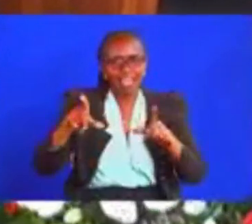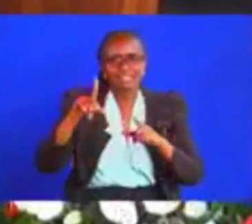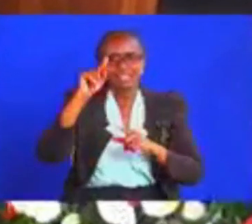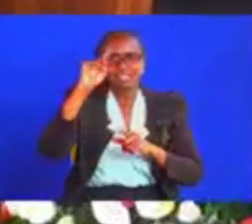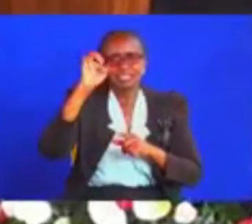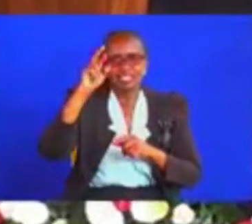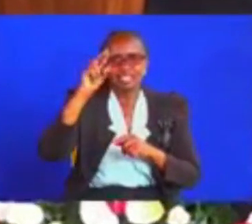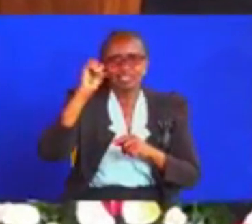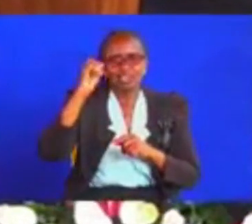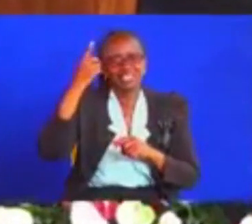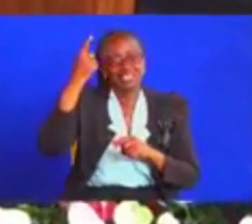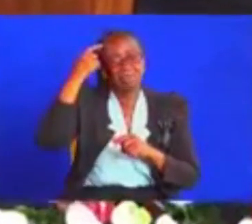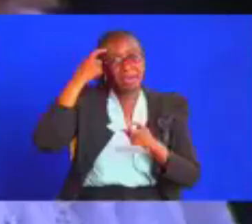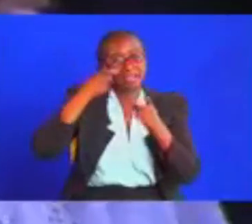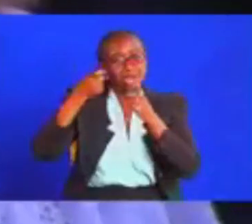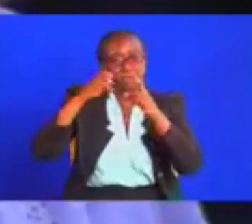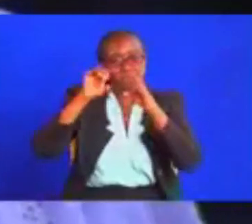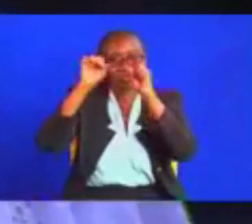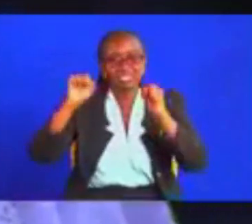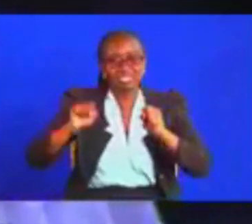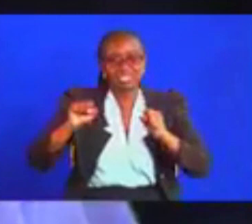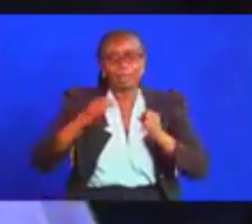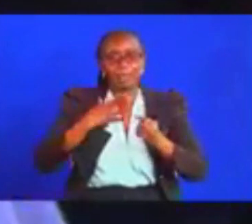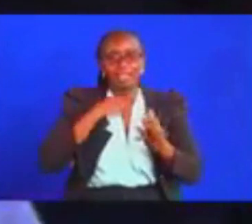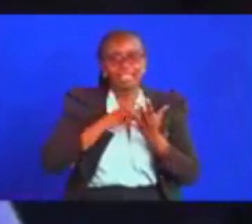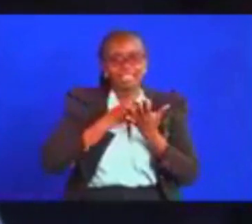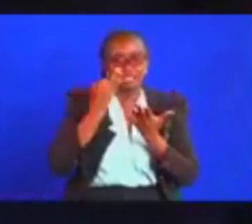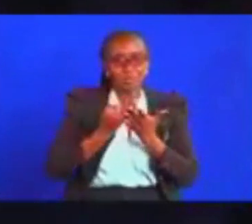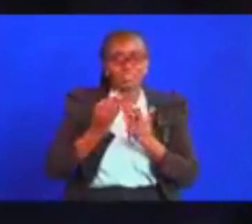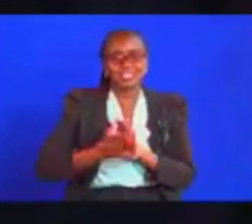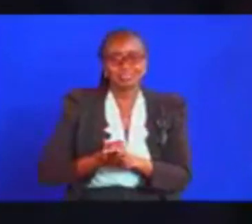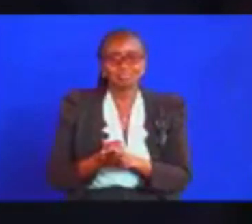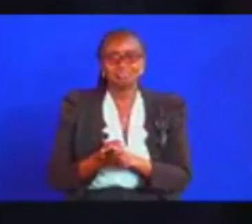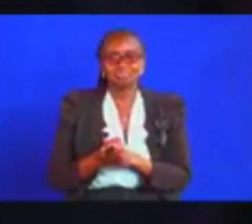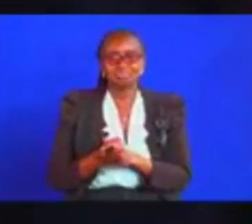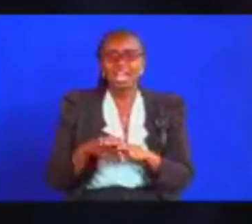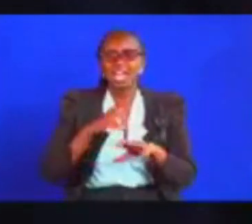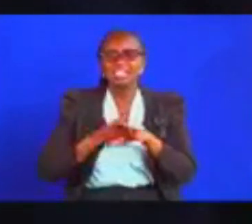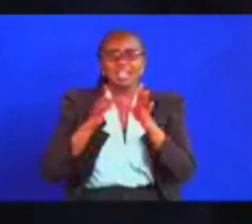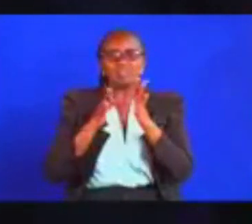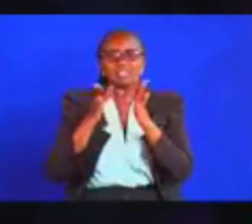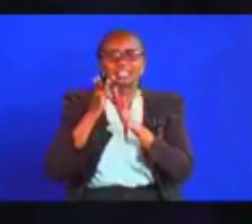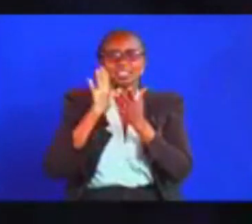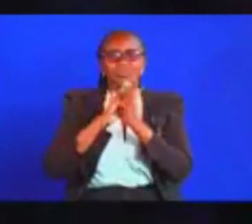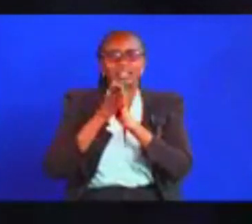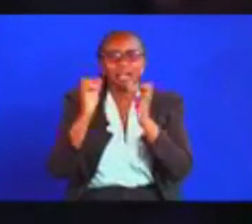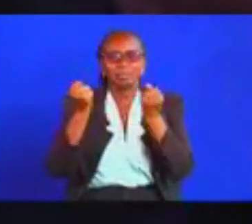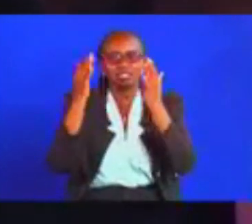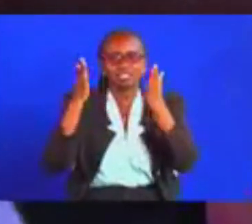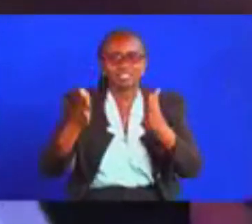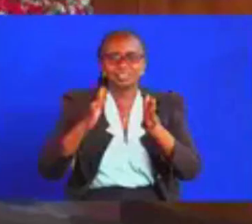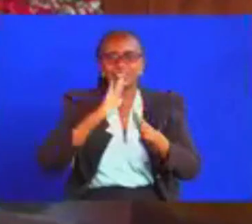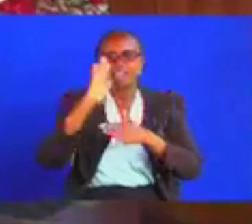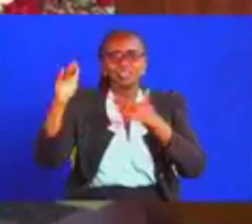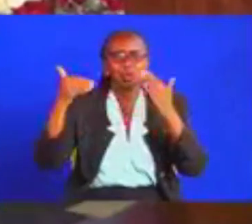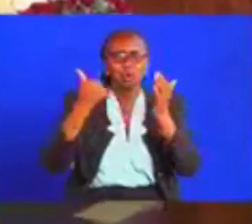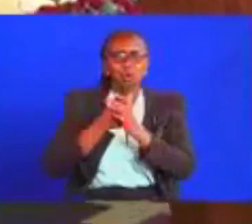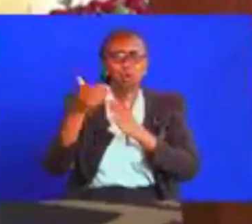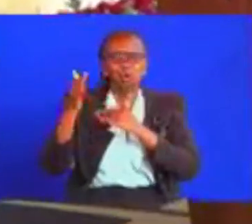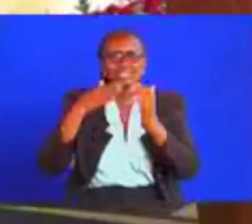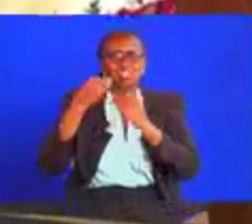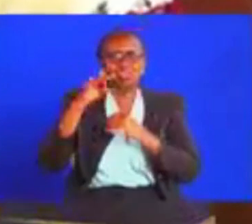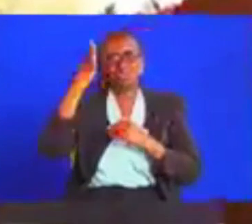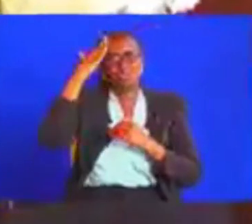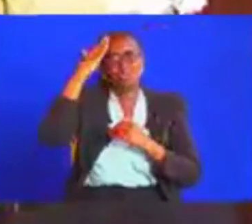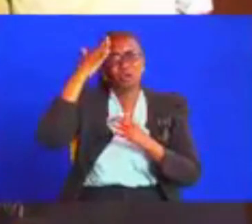mind control systems, resources. When he's revealed as Savior, the hallmark of your knowing him